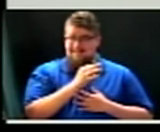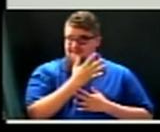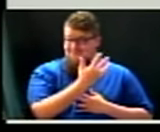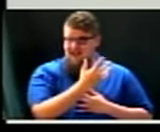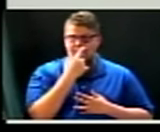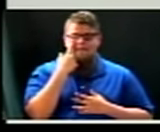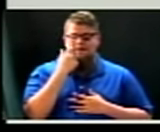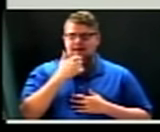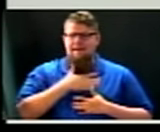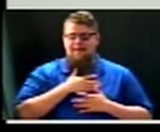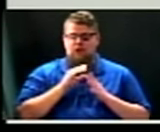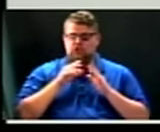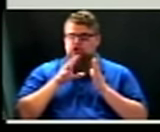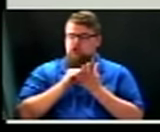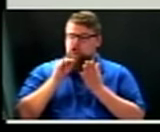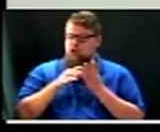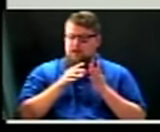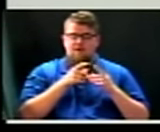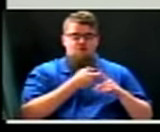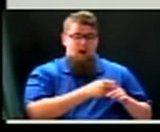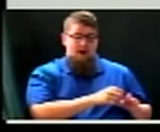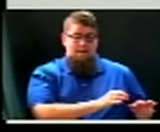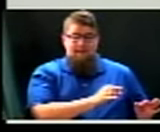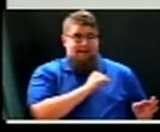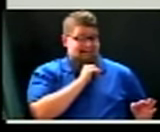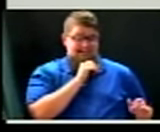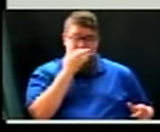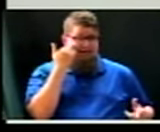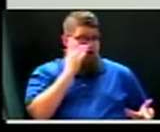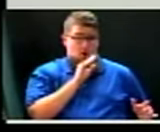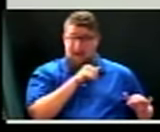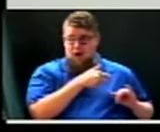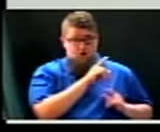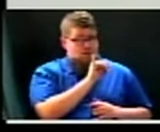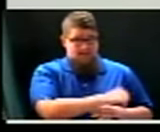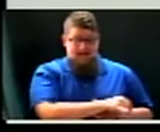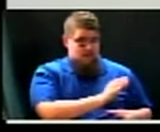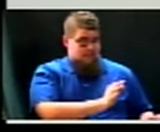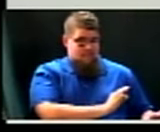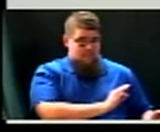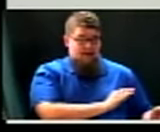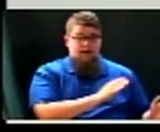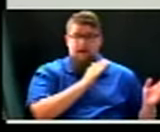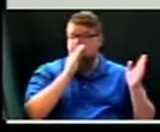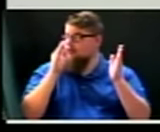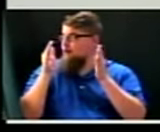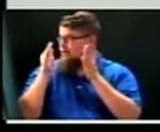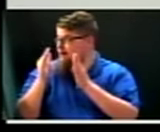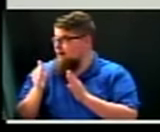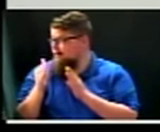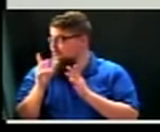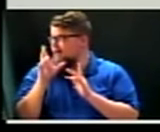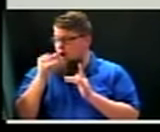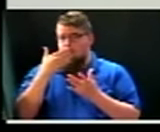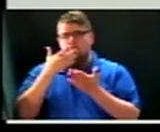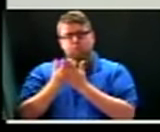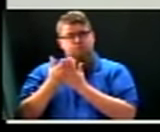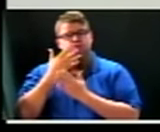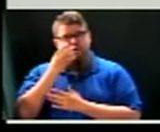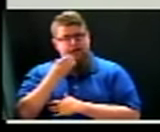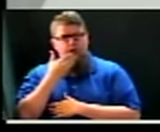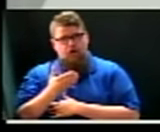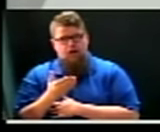my student grew from not knowing how to do this skill at all to now being quite effective at it. Now let's look